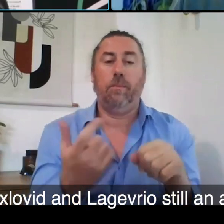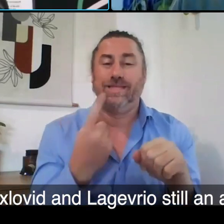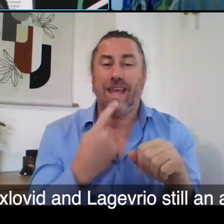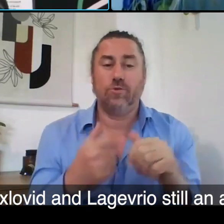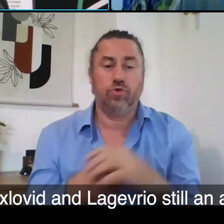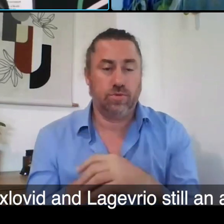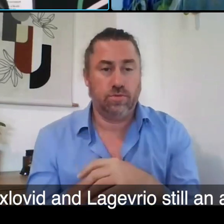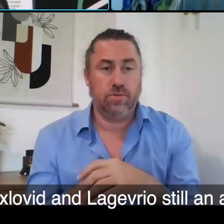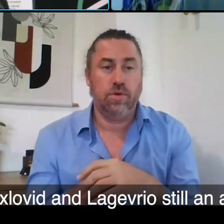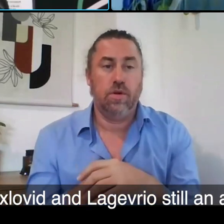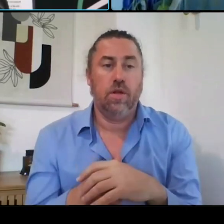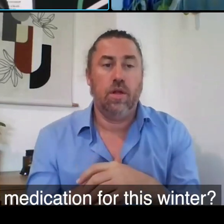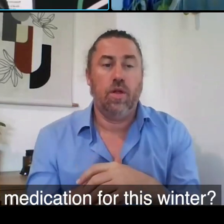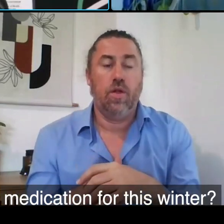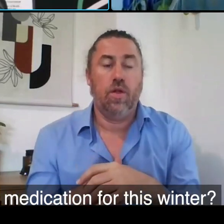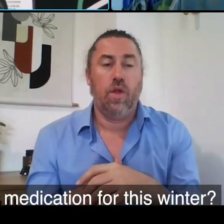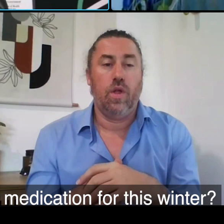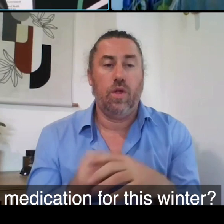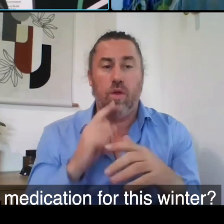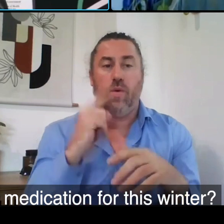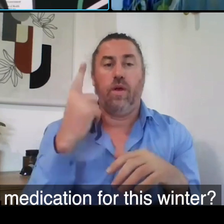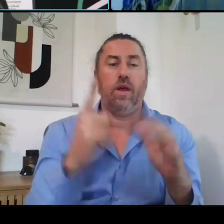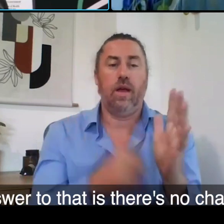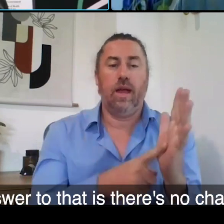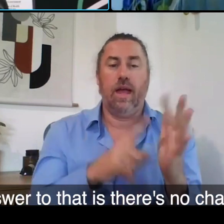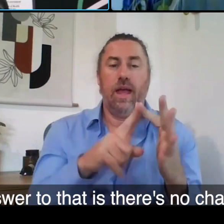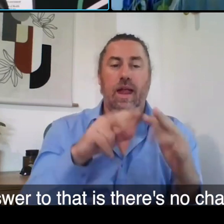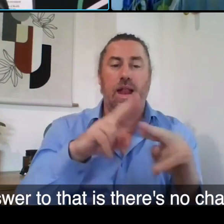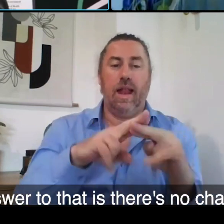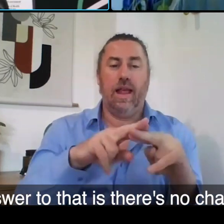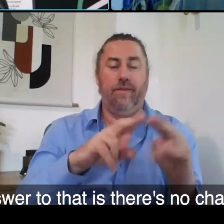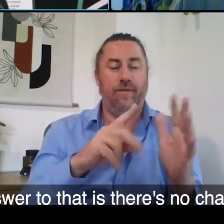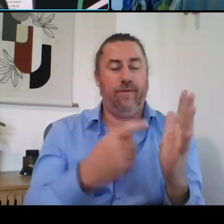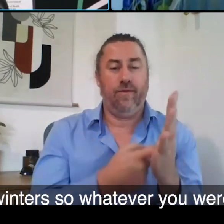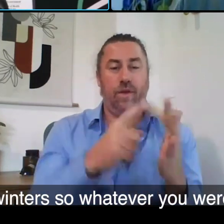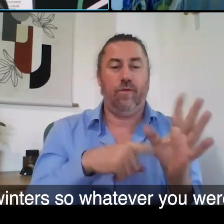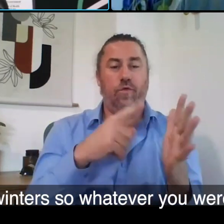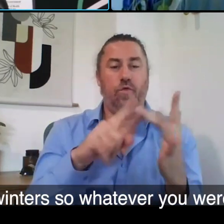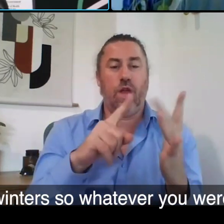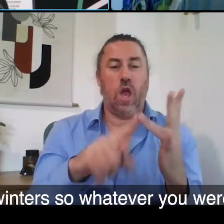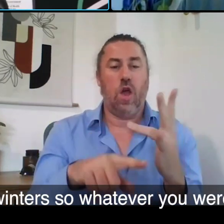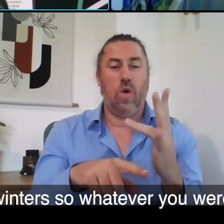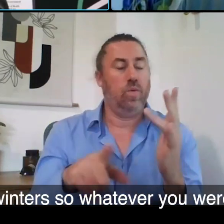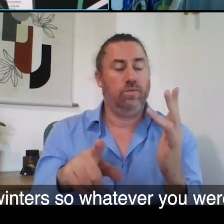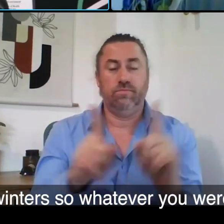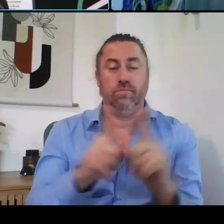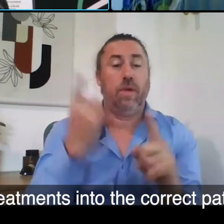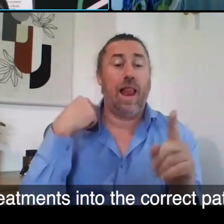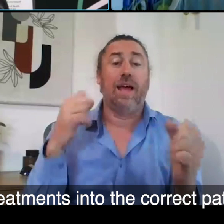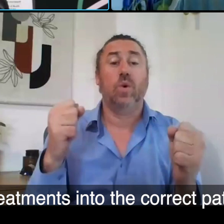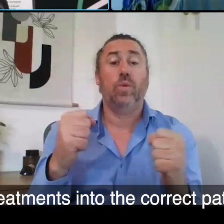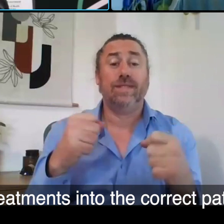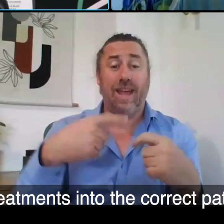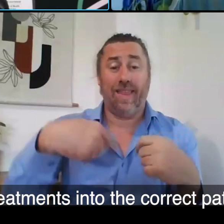and Lagevrio still an authority medication for this winter? Short answer to that is there's no change from previous winter. So whatever you were doing